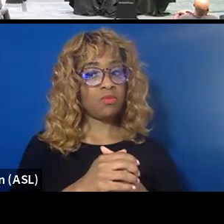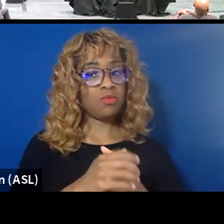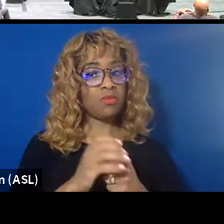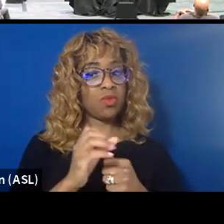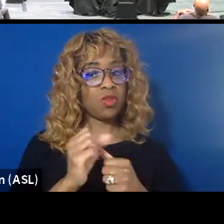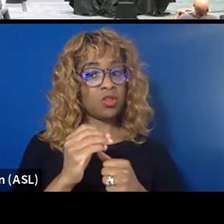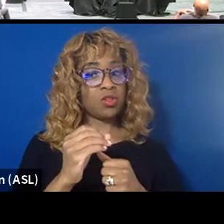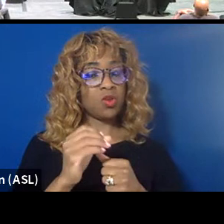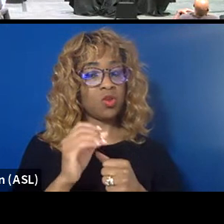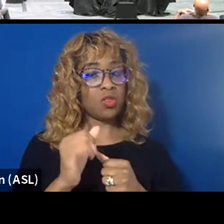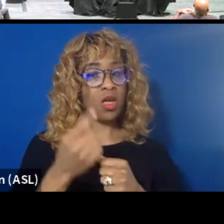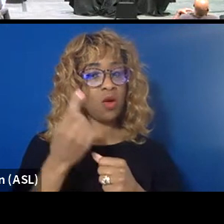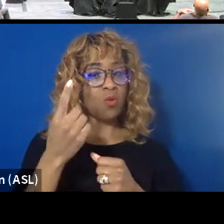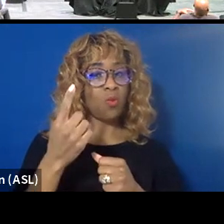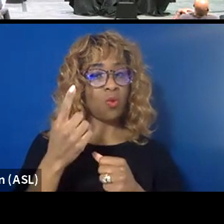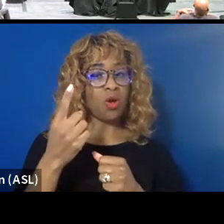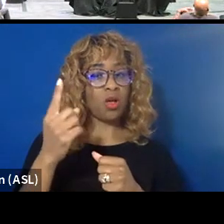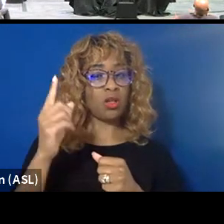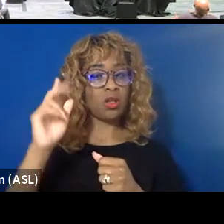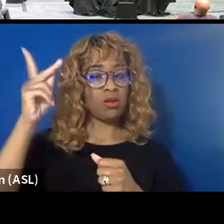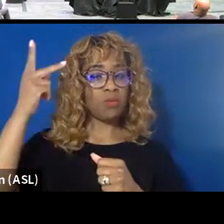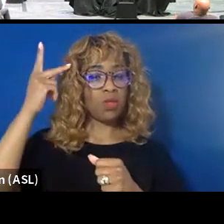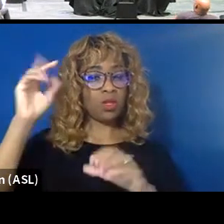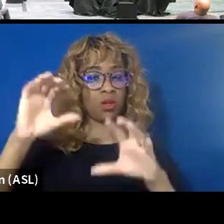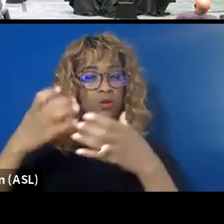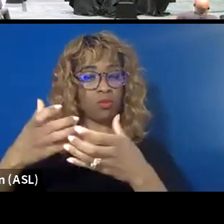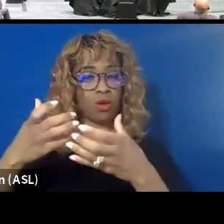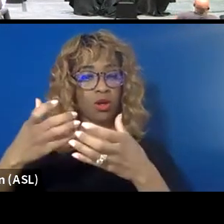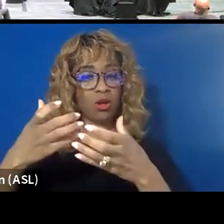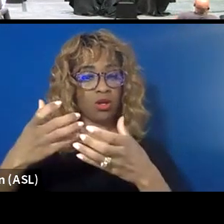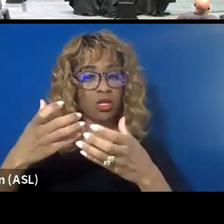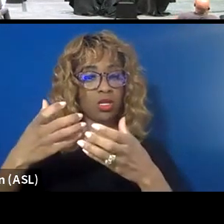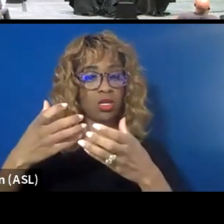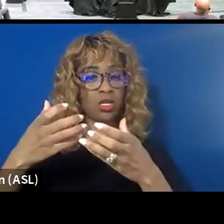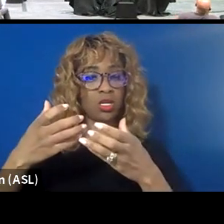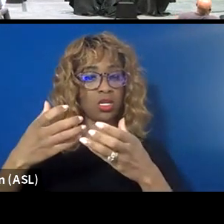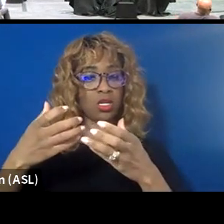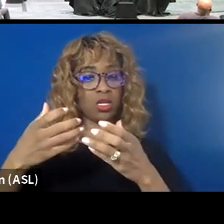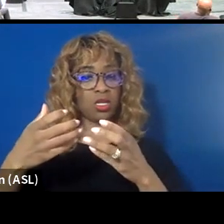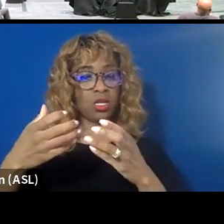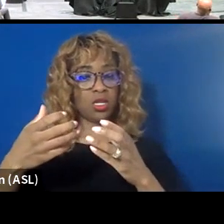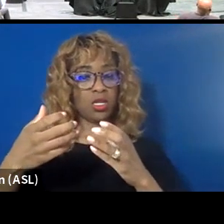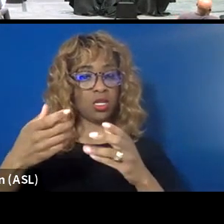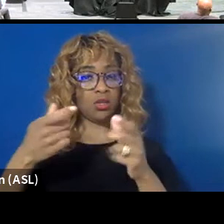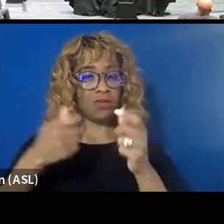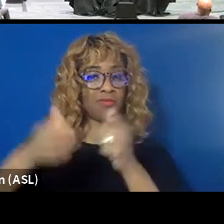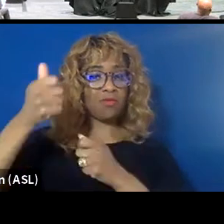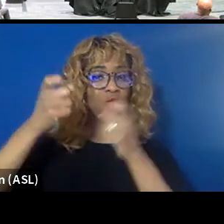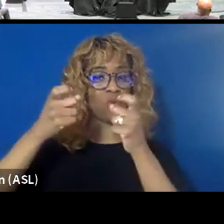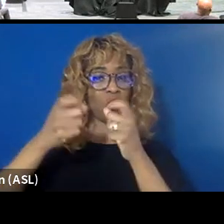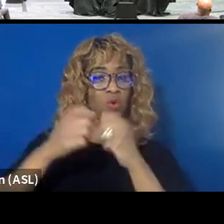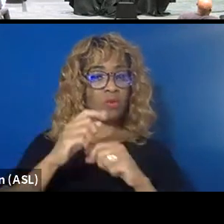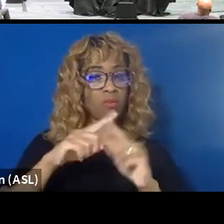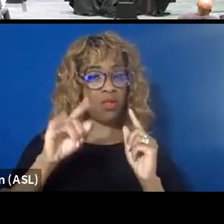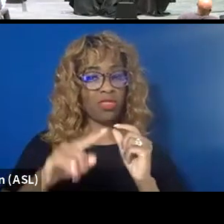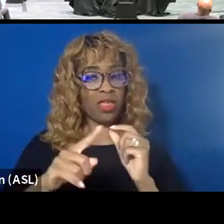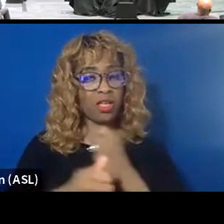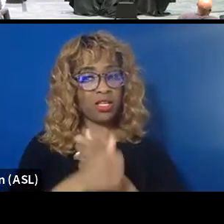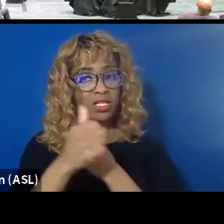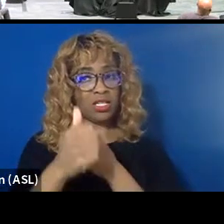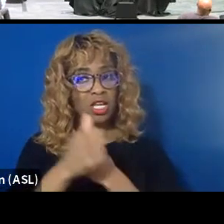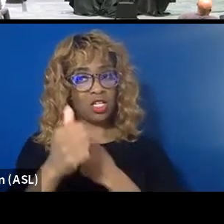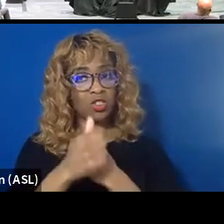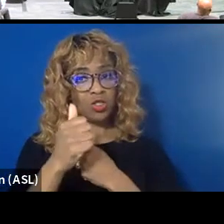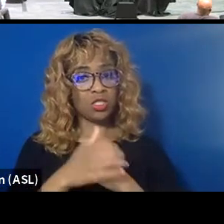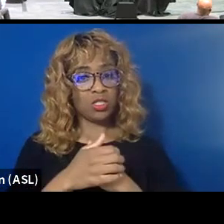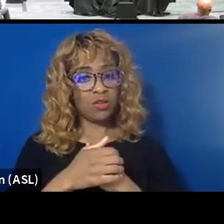one-party rule in our state eventually. Maybe not this election cycle, but it's very dangerous, I think.